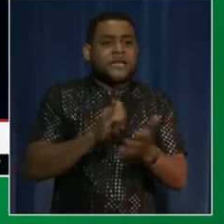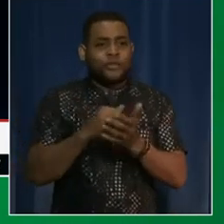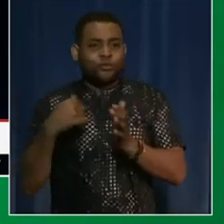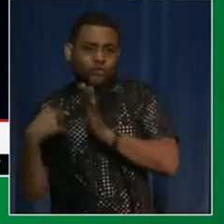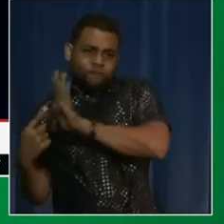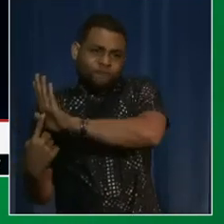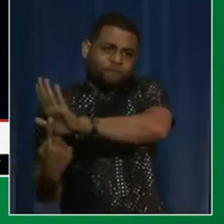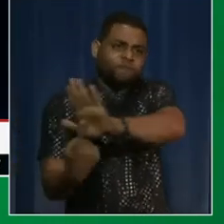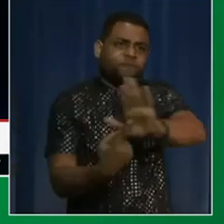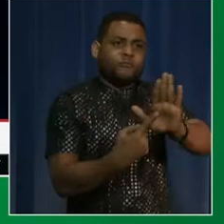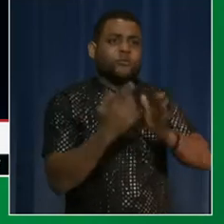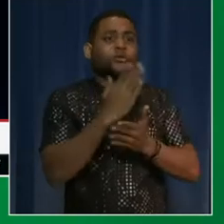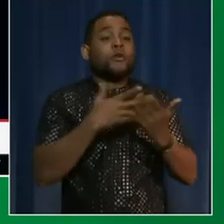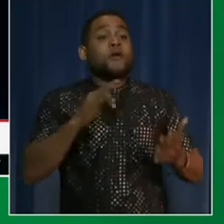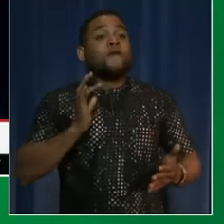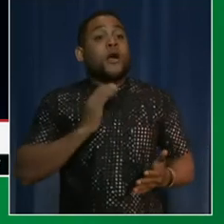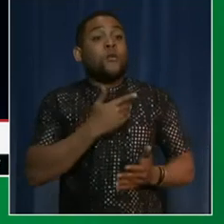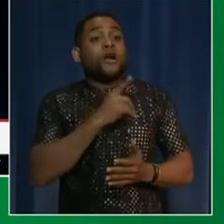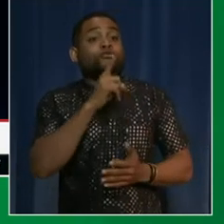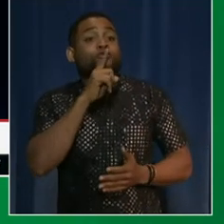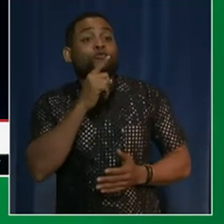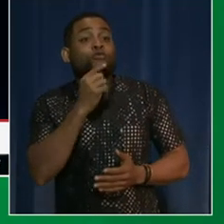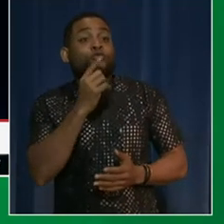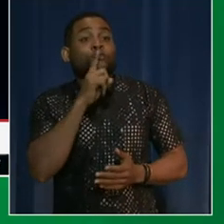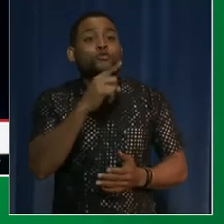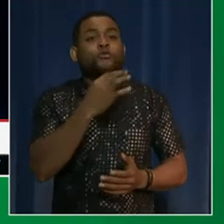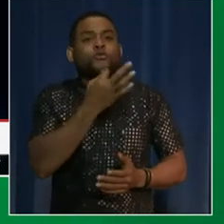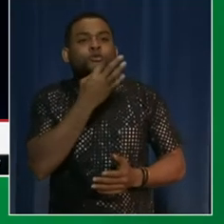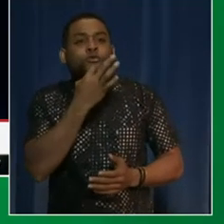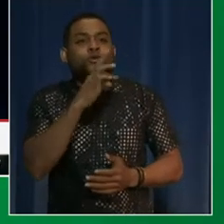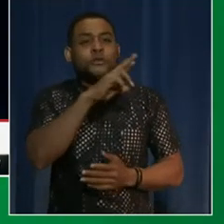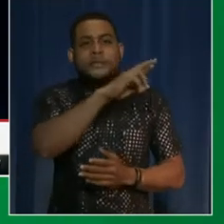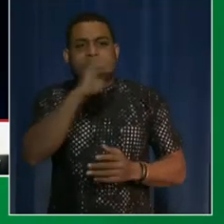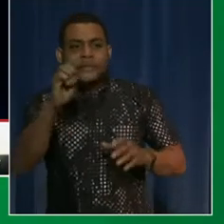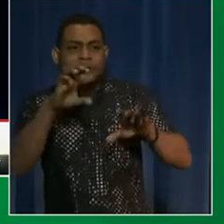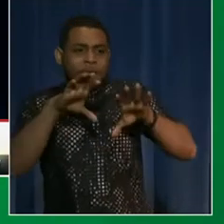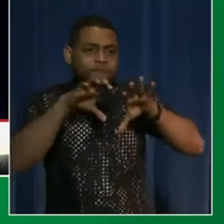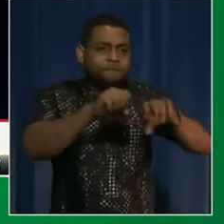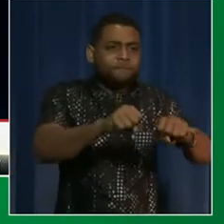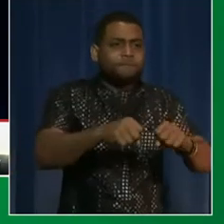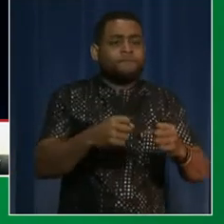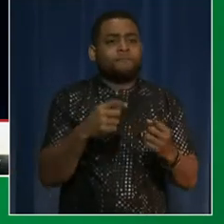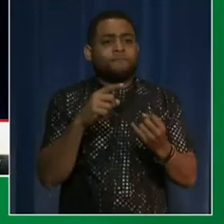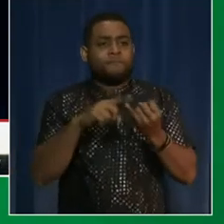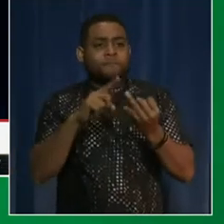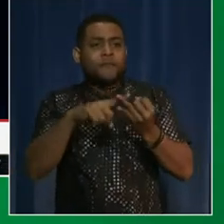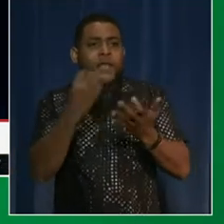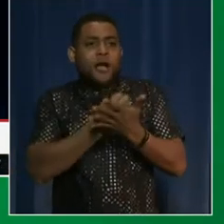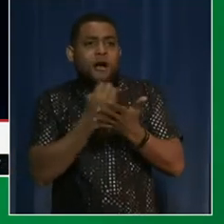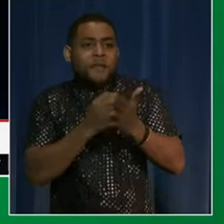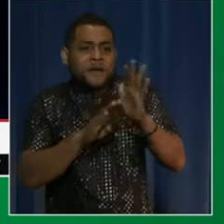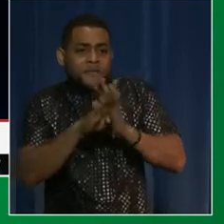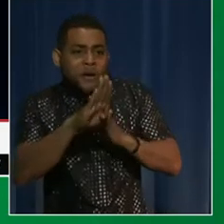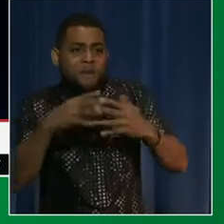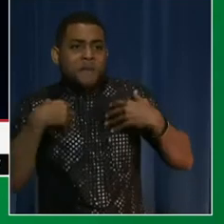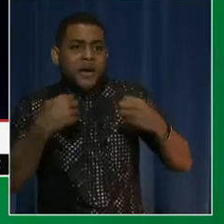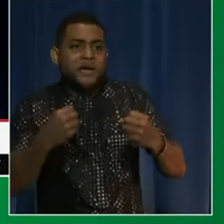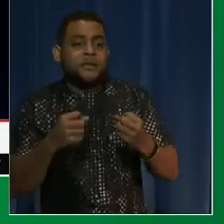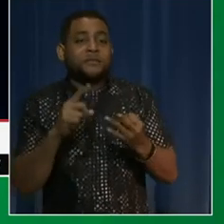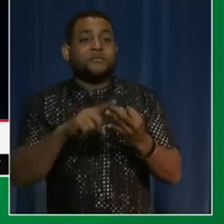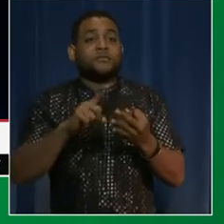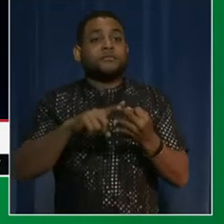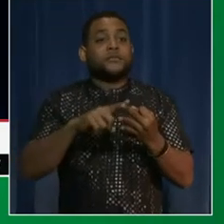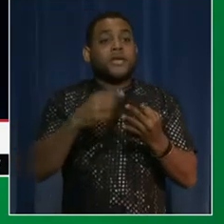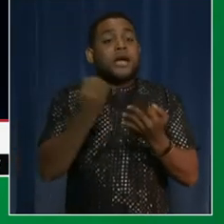of our upcoming real estate procurements, economic recovery efforts, and updates in housing, business, and